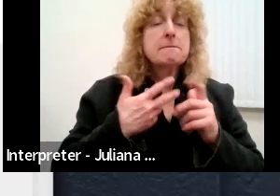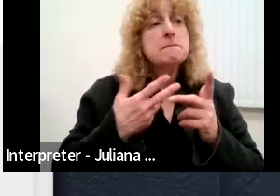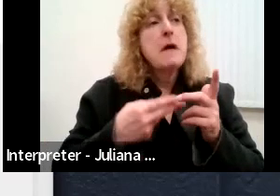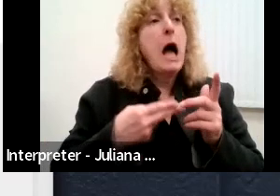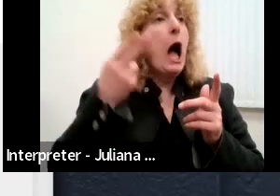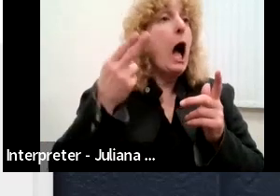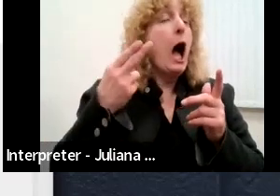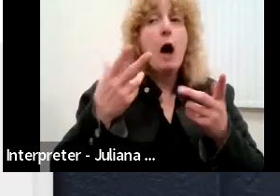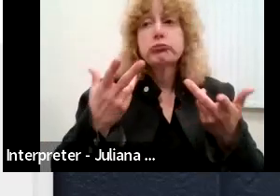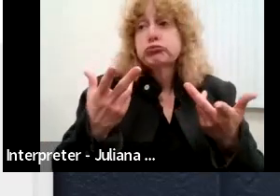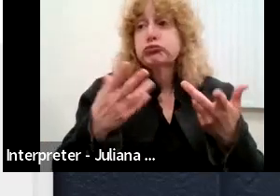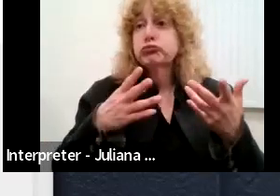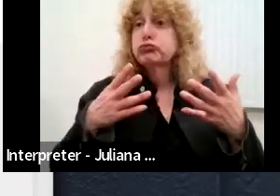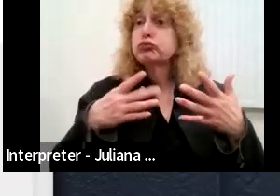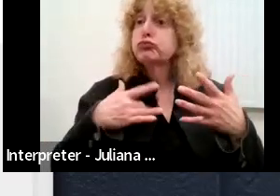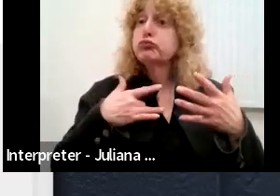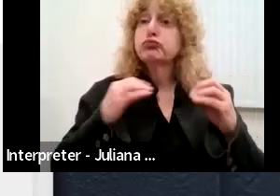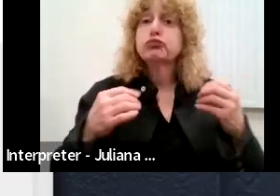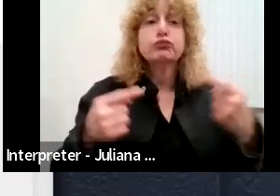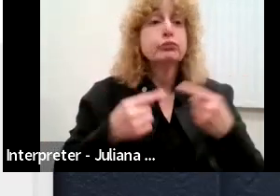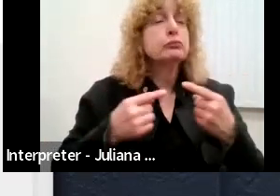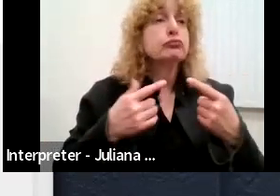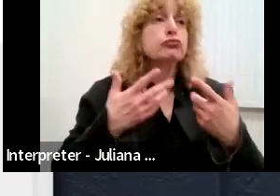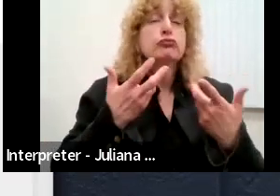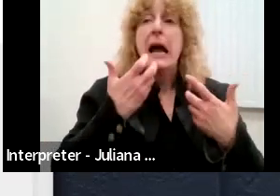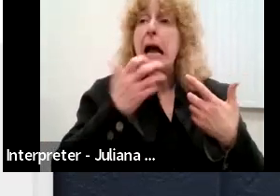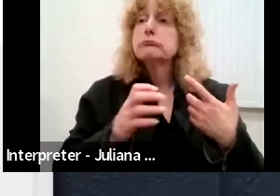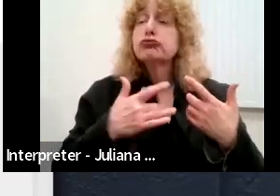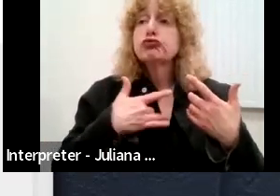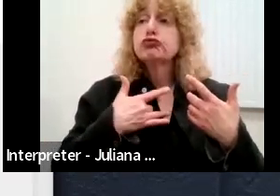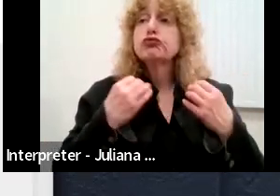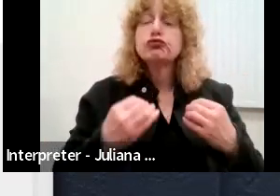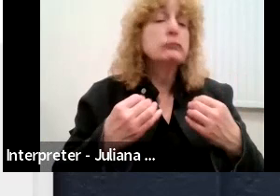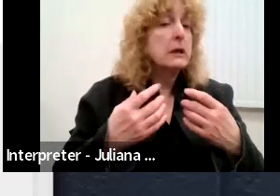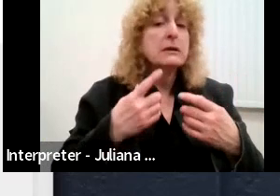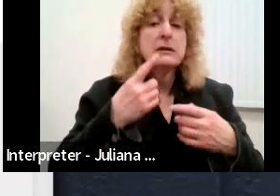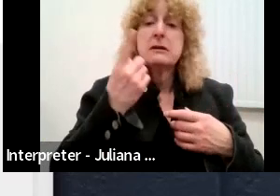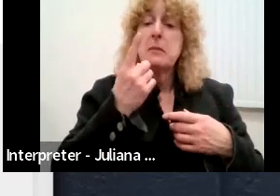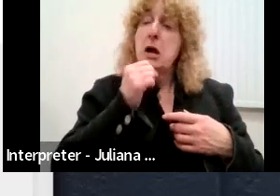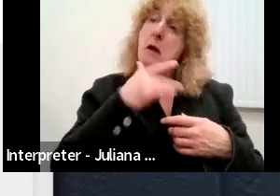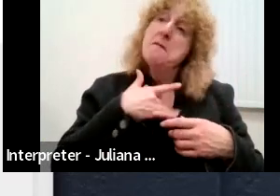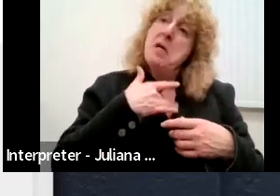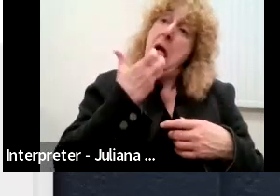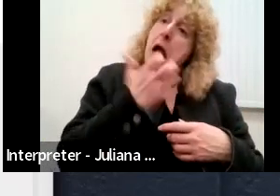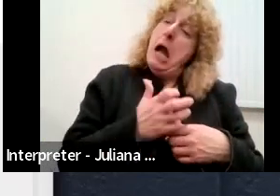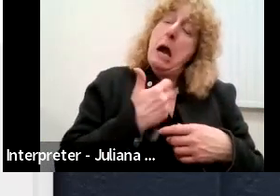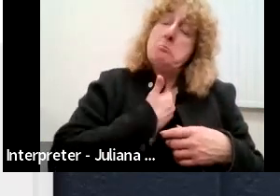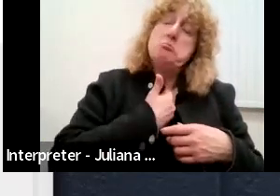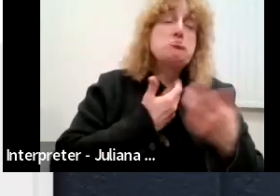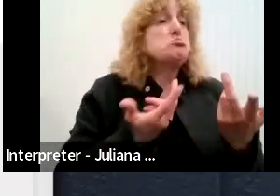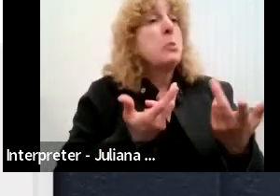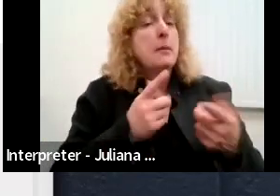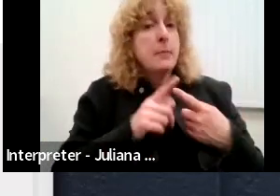for pain or high tolerance for heat. So if something may not feel as hot to you as it may for